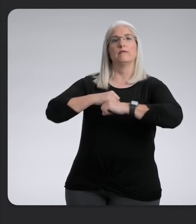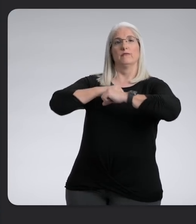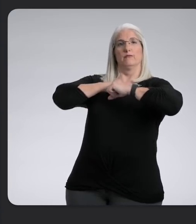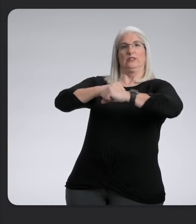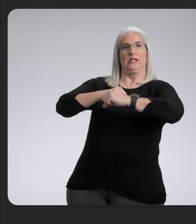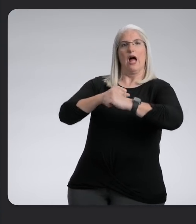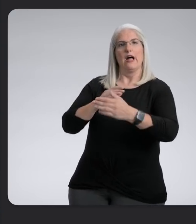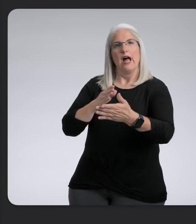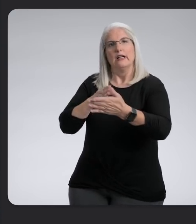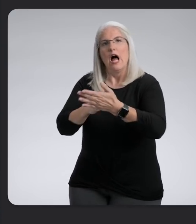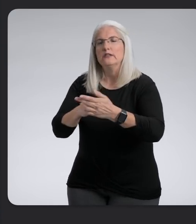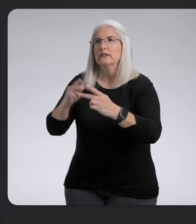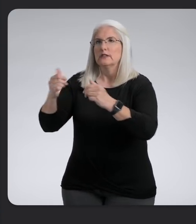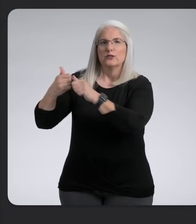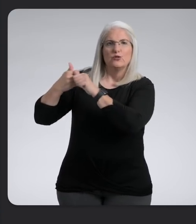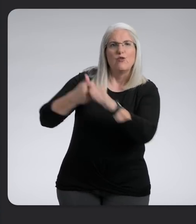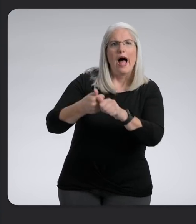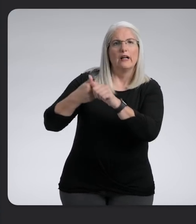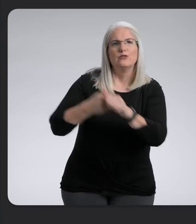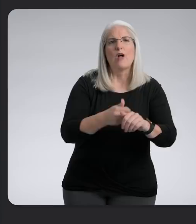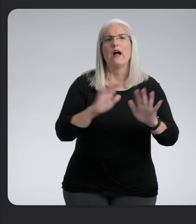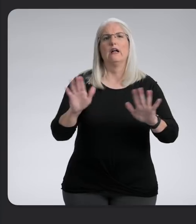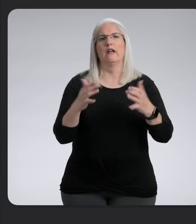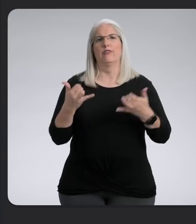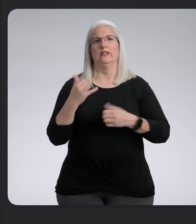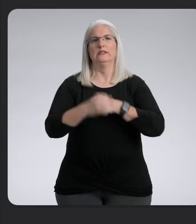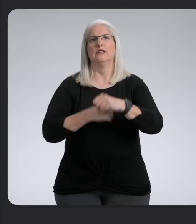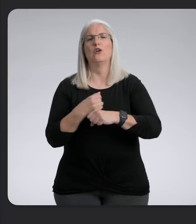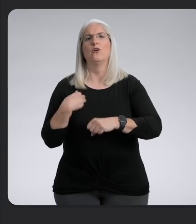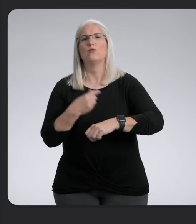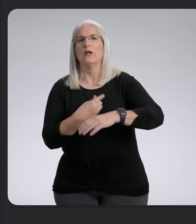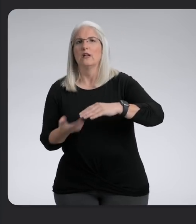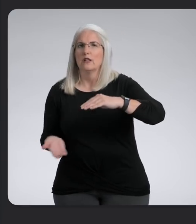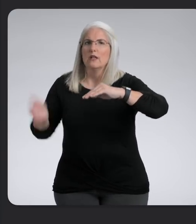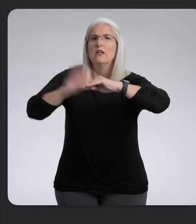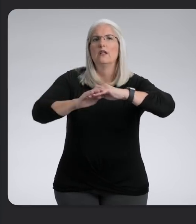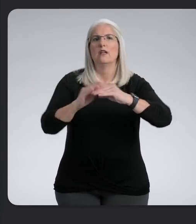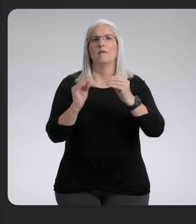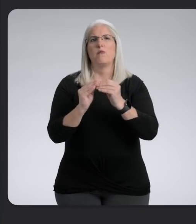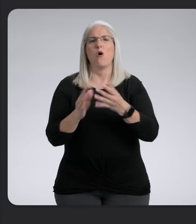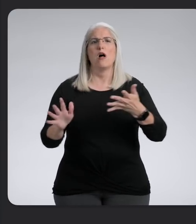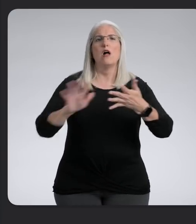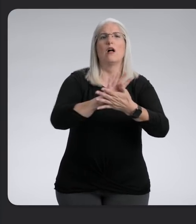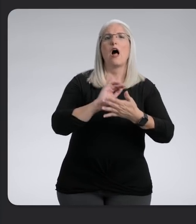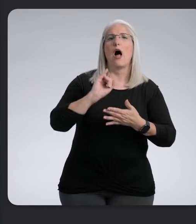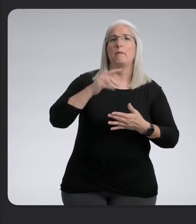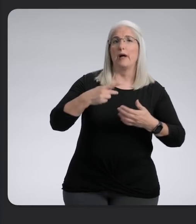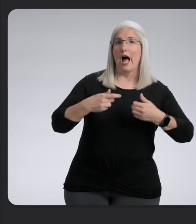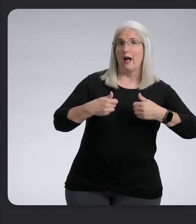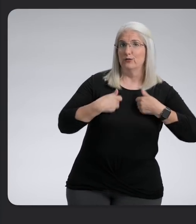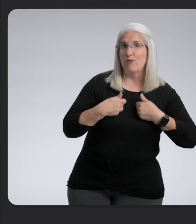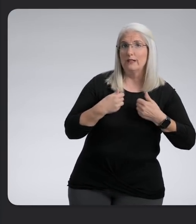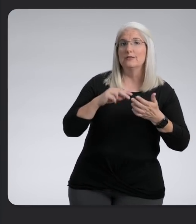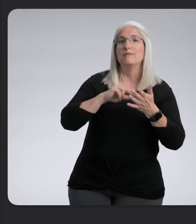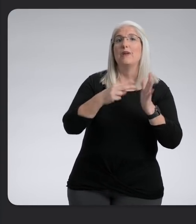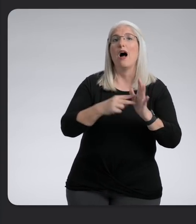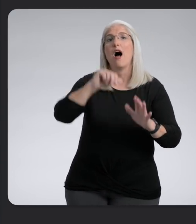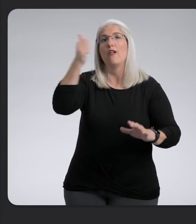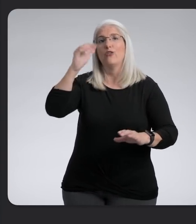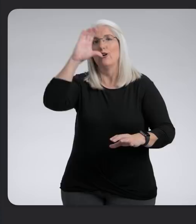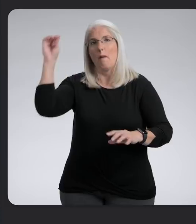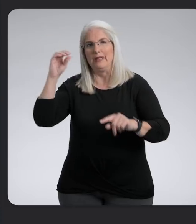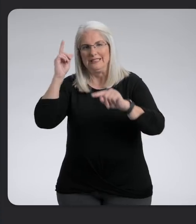year, we're making it even stronger by also hiding your IP address from trackers, so they can't use it to link your activity across different sites or learn